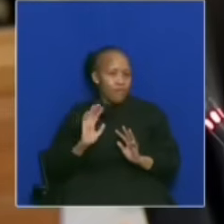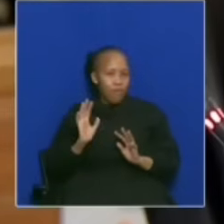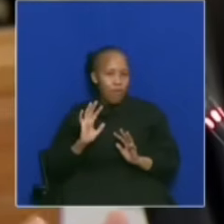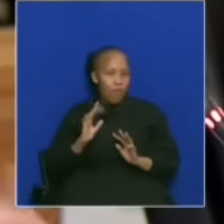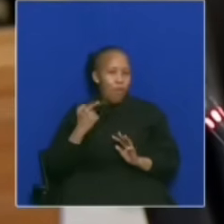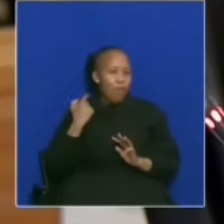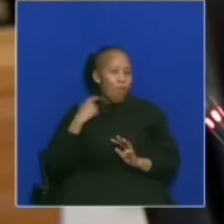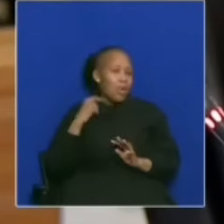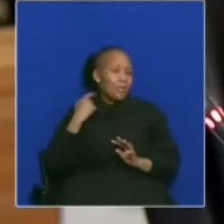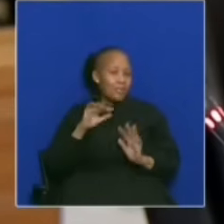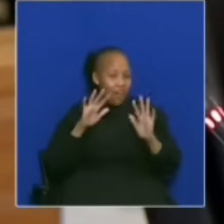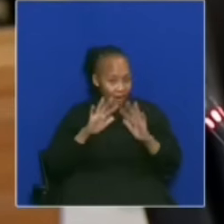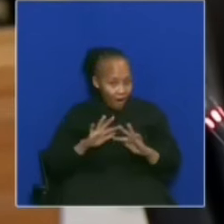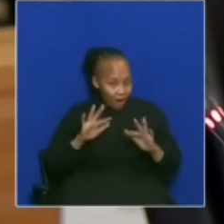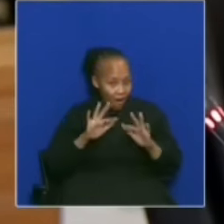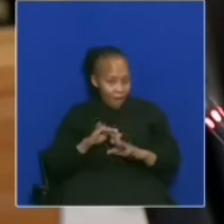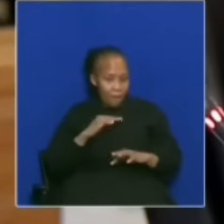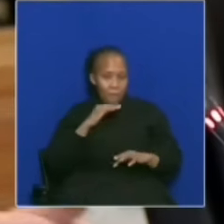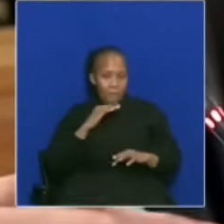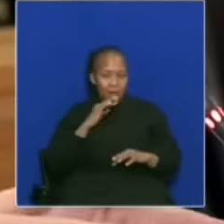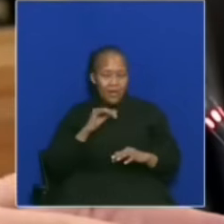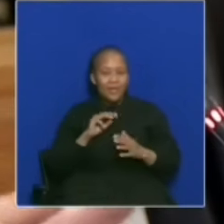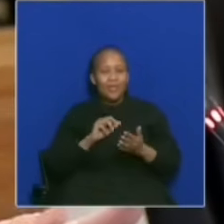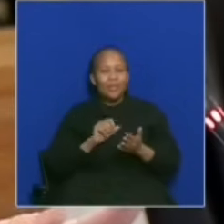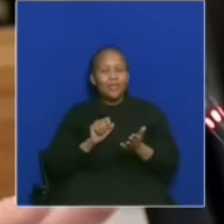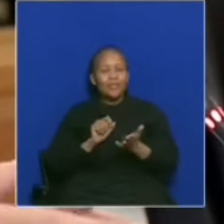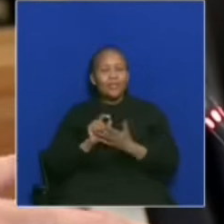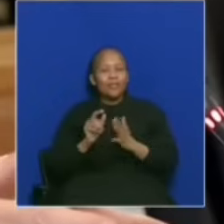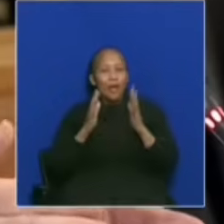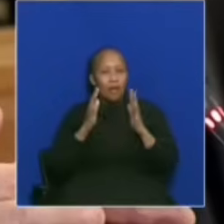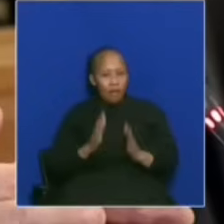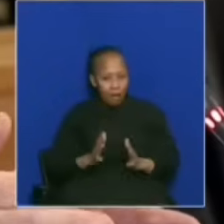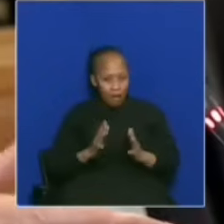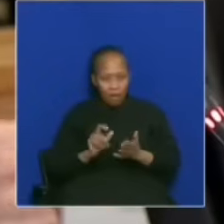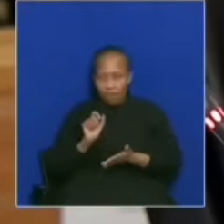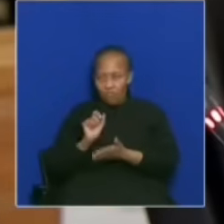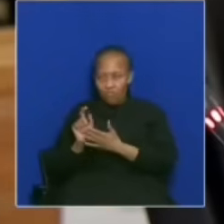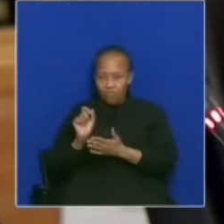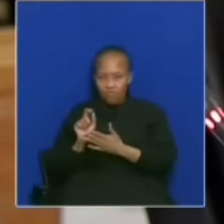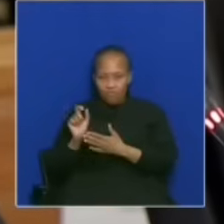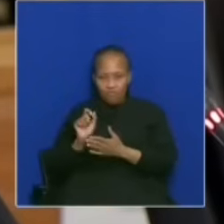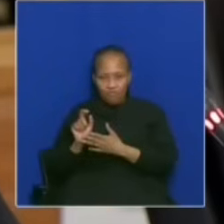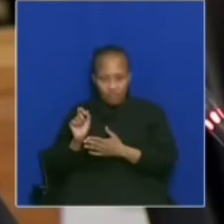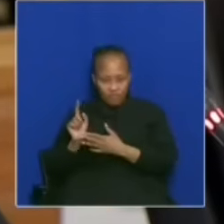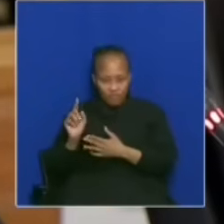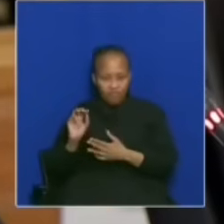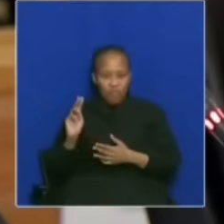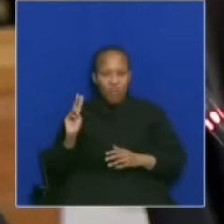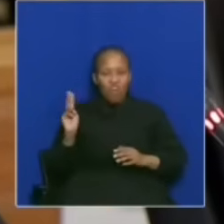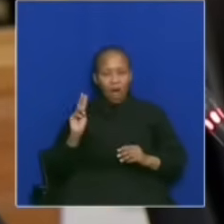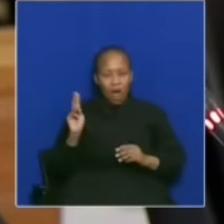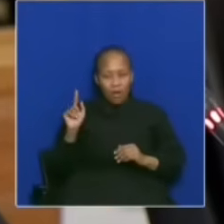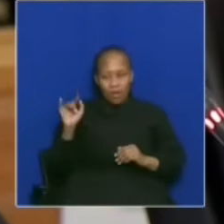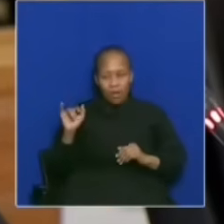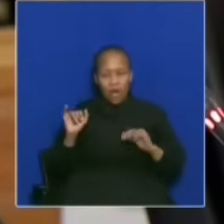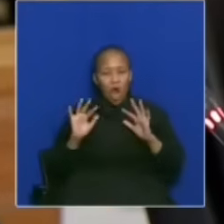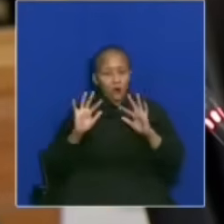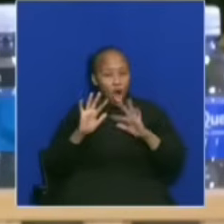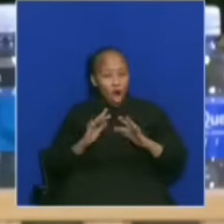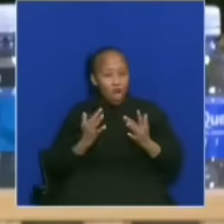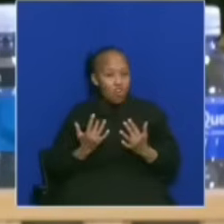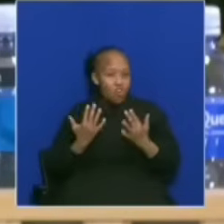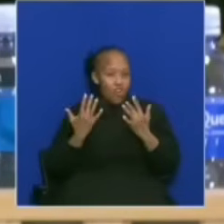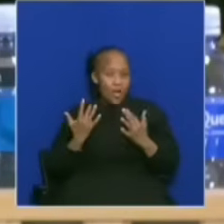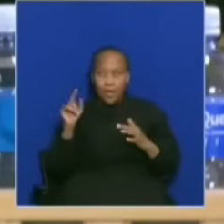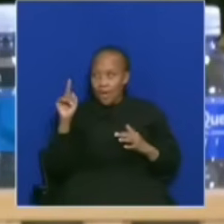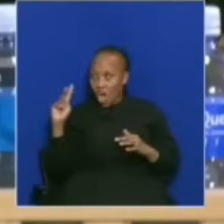the sender sends to General Khan. Yes. Anything in green is what General Khan sends to the sender. You've answered me,